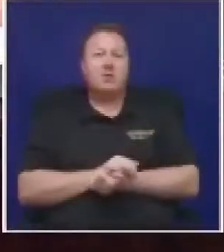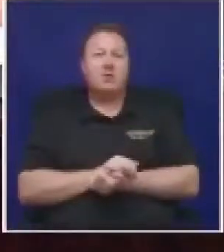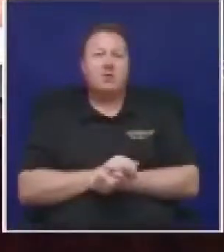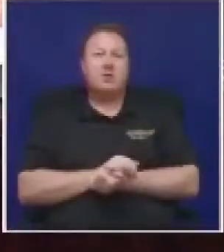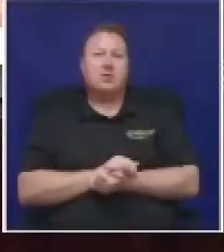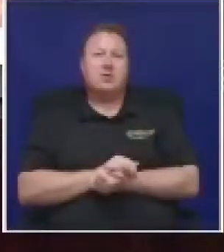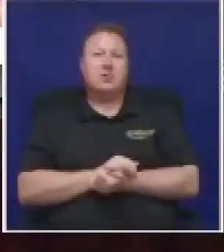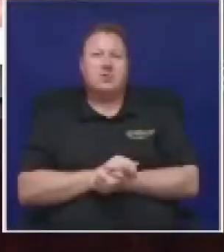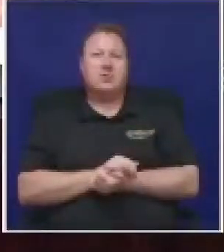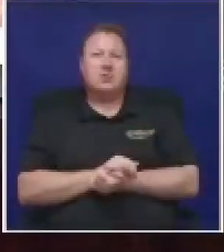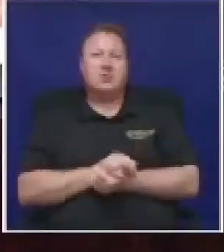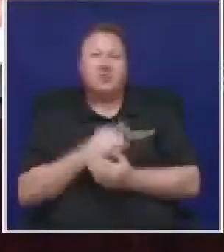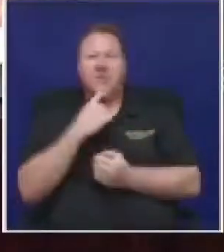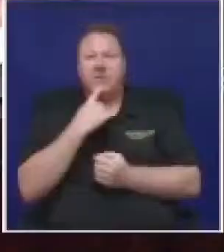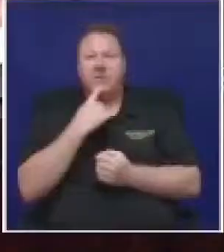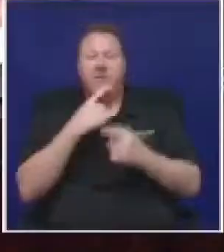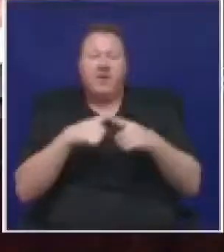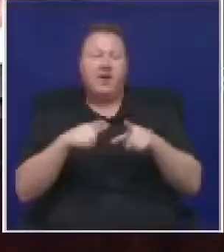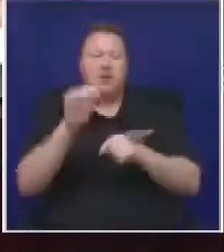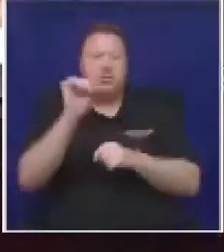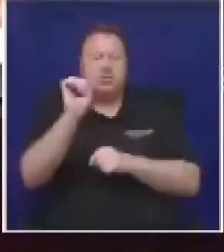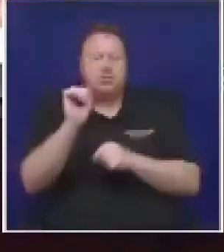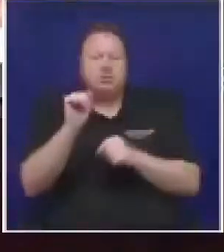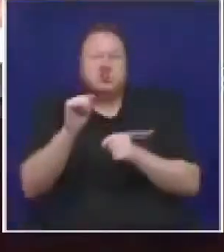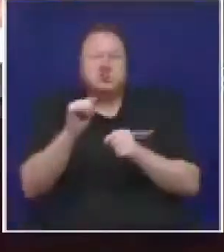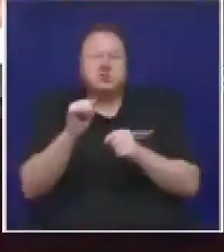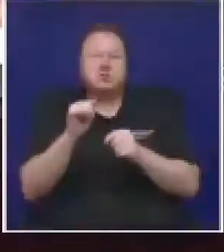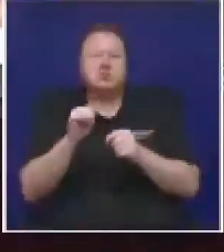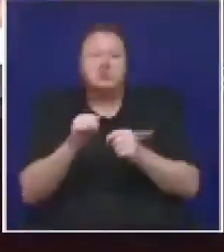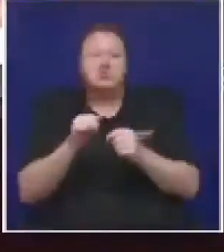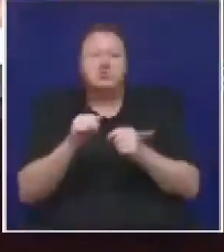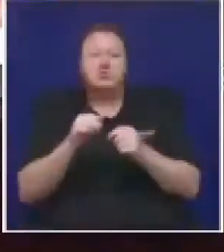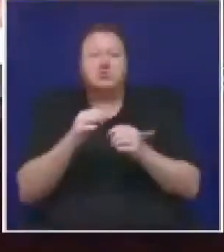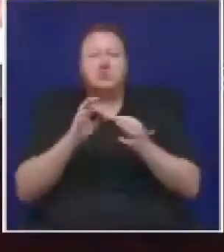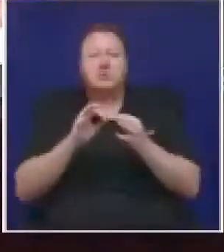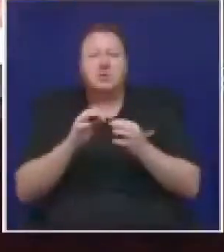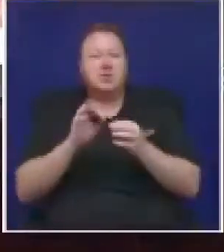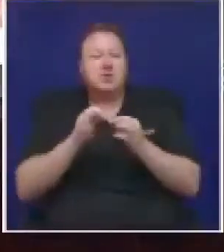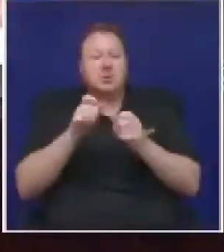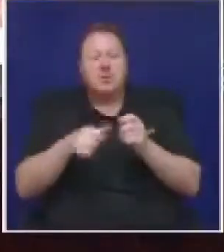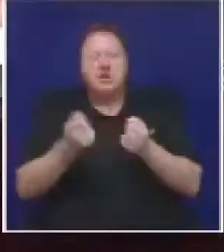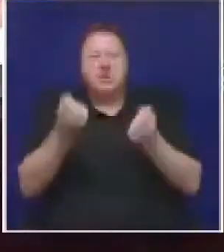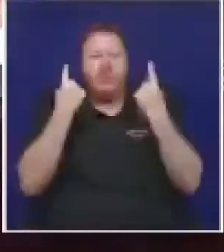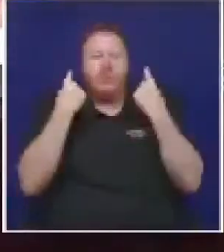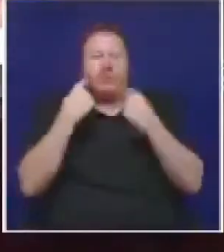Taba o e buang e botlhokwa